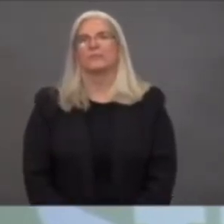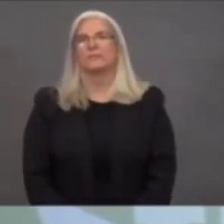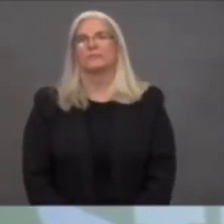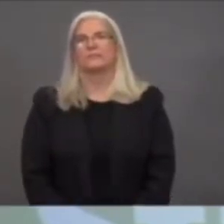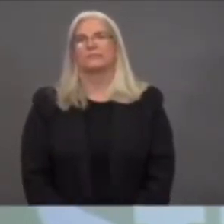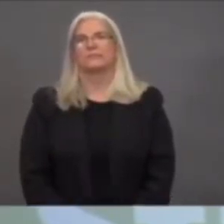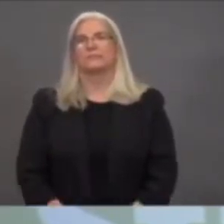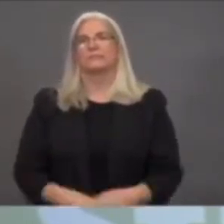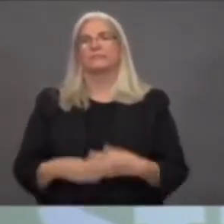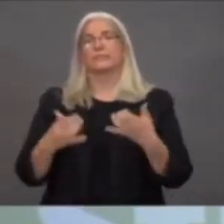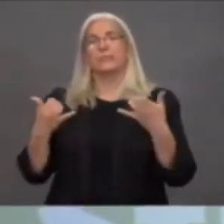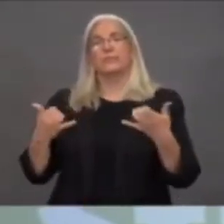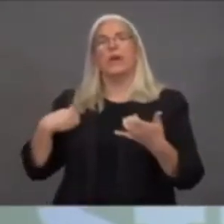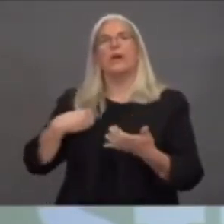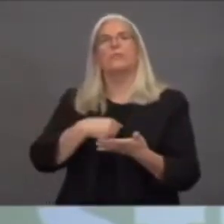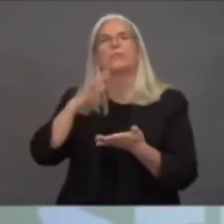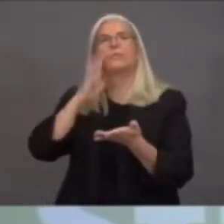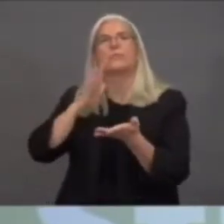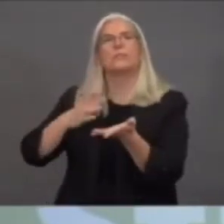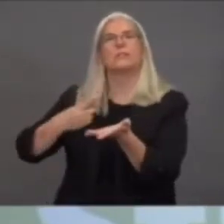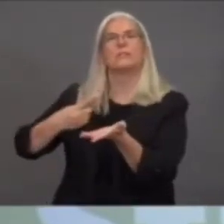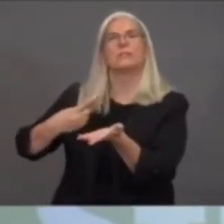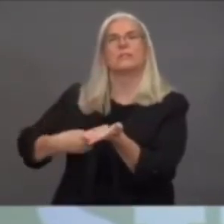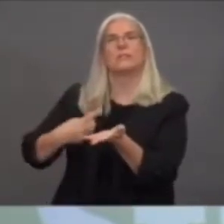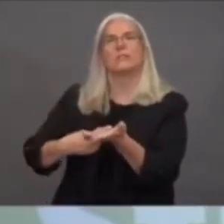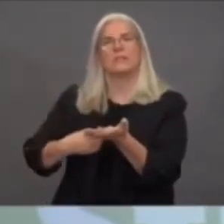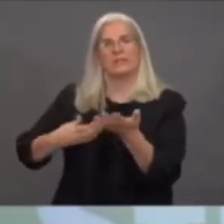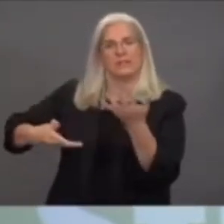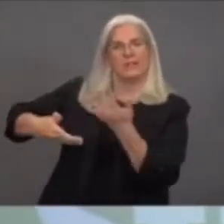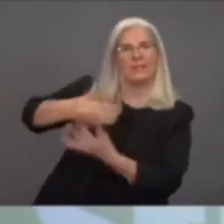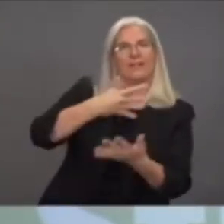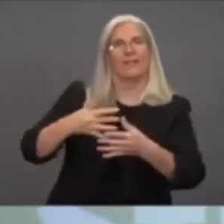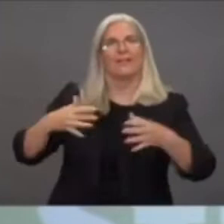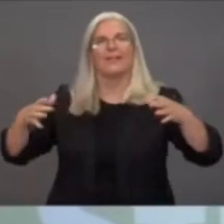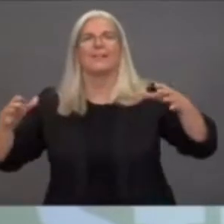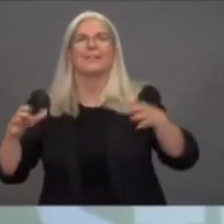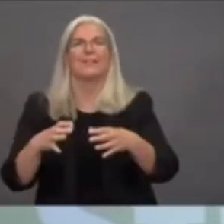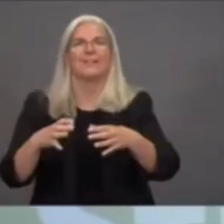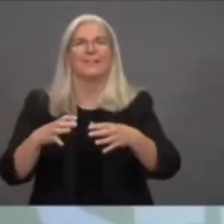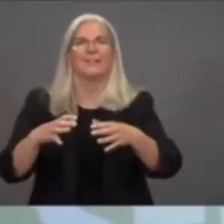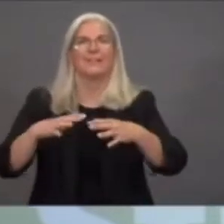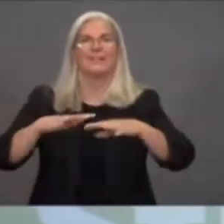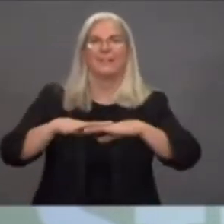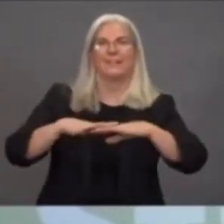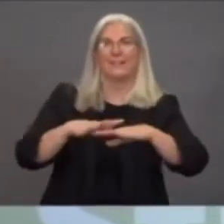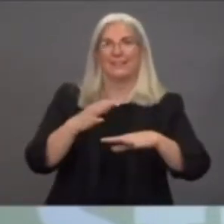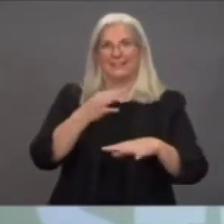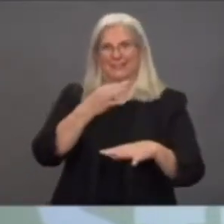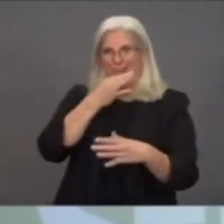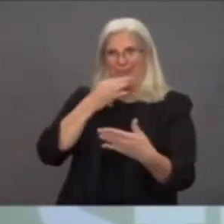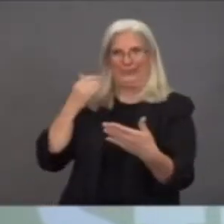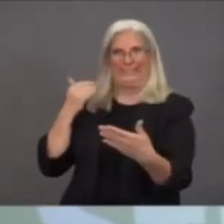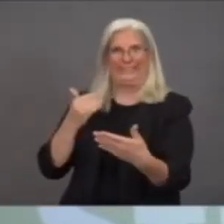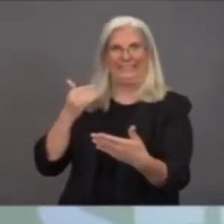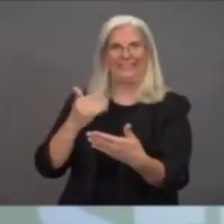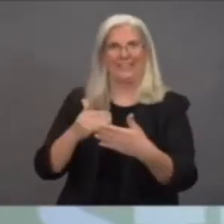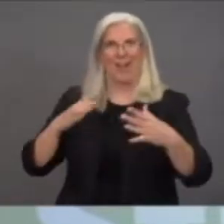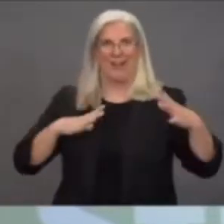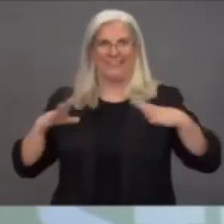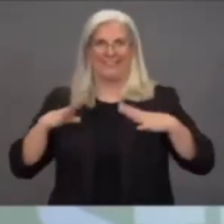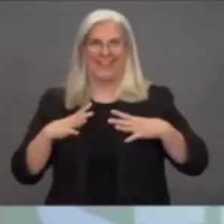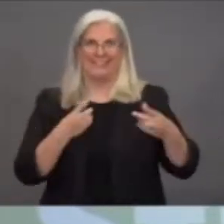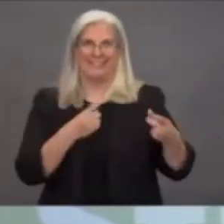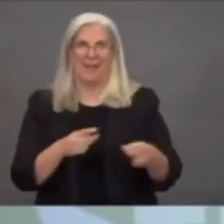Today we will be discussing gatherings, given that upcoming holiday seasons will be happening soon and we're